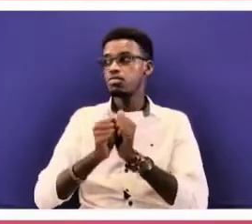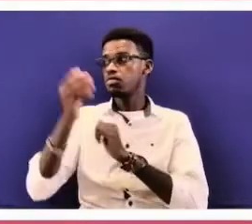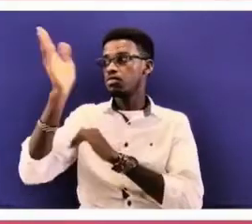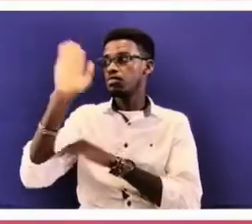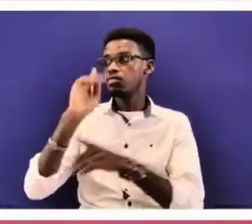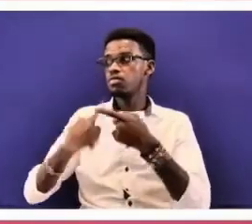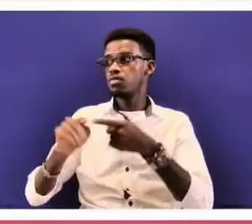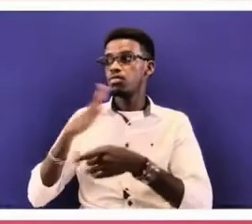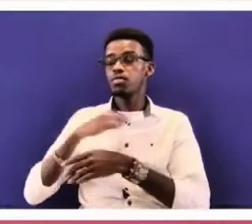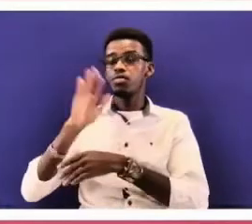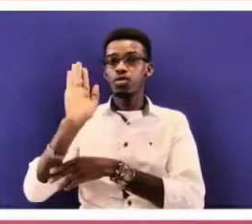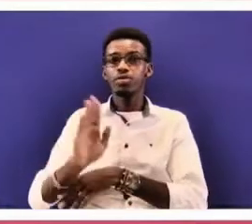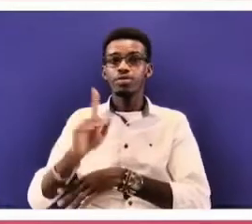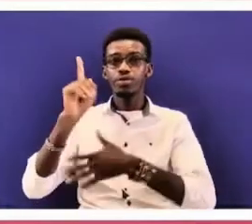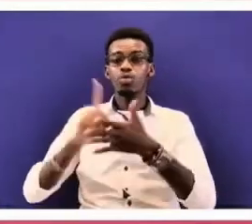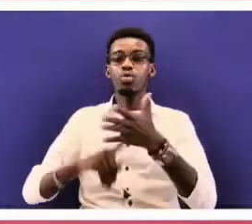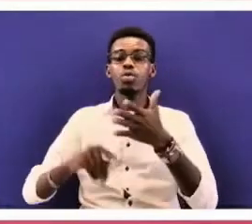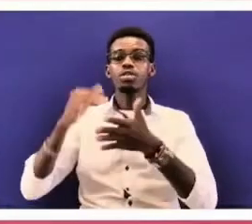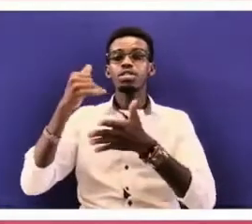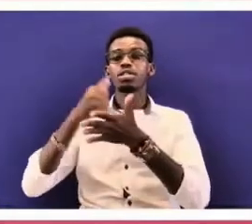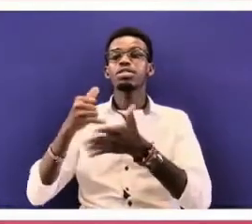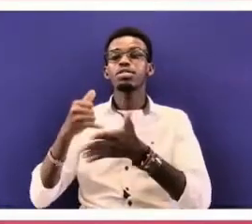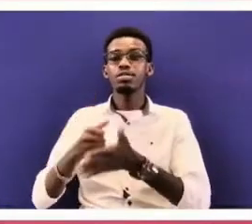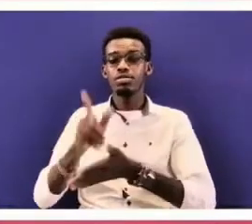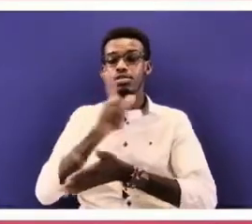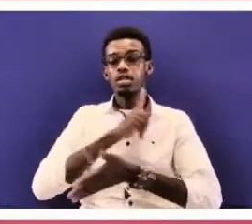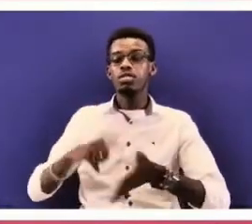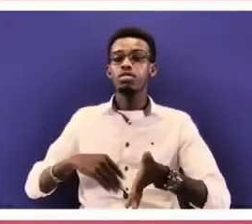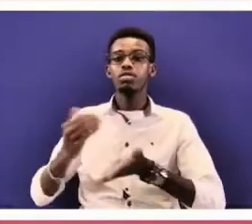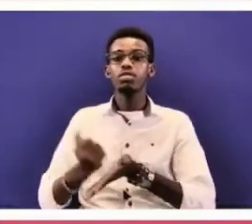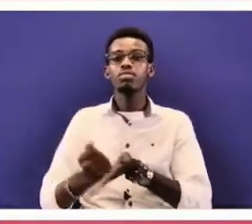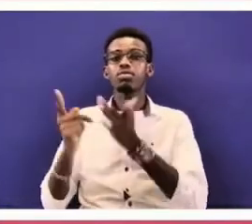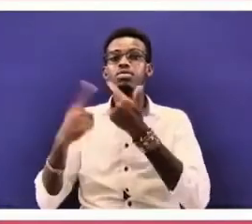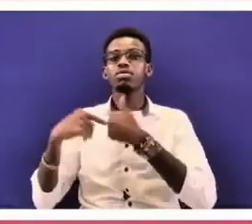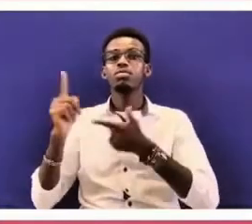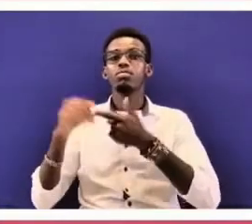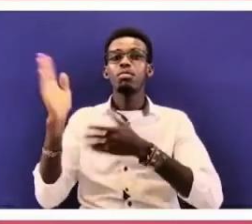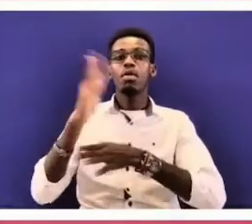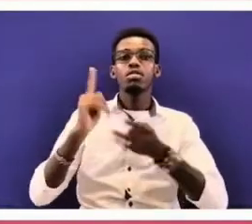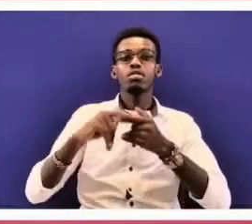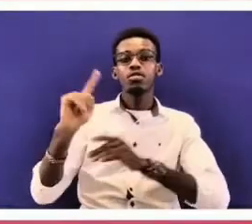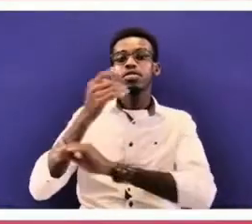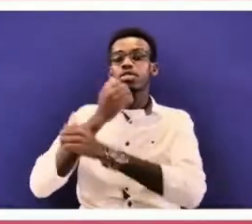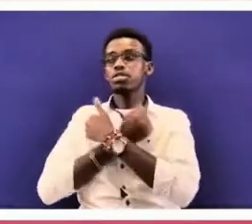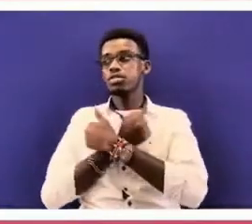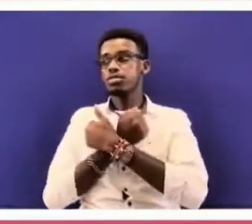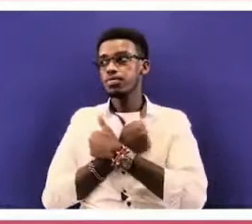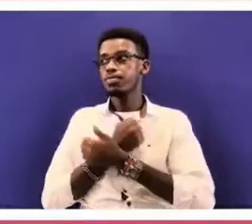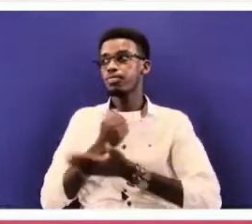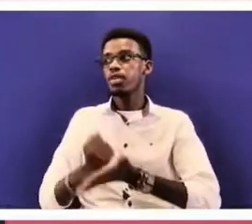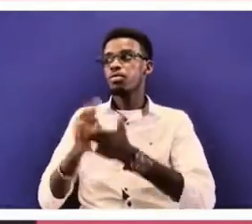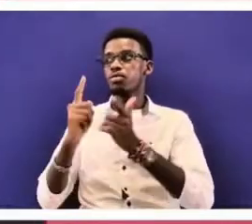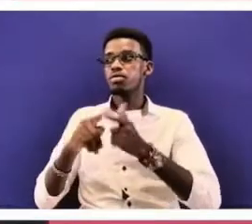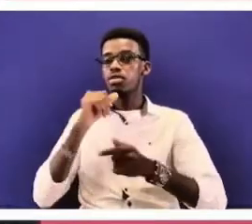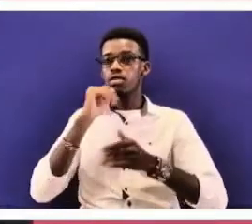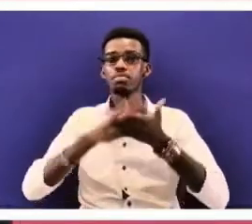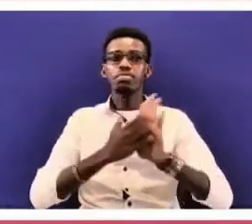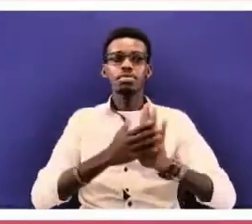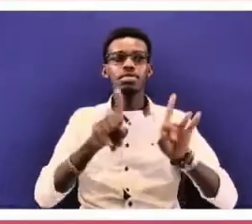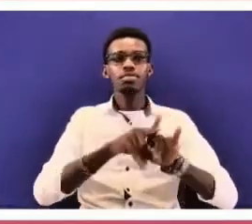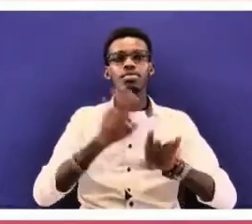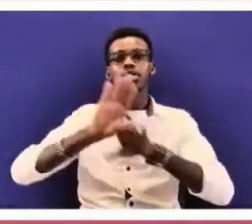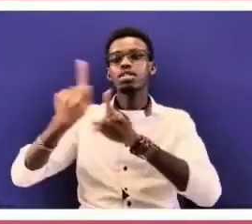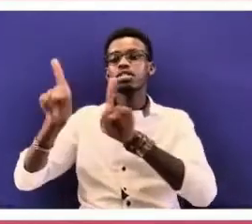people. Whatever it is, O God, help us to come back to our first love. Help us not to be like the church, dear